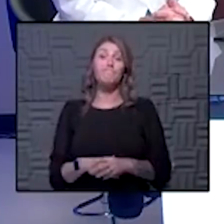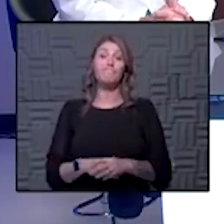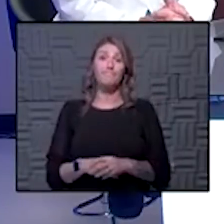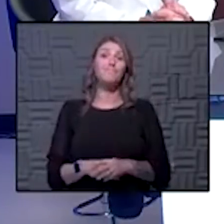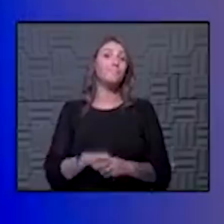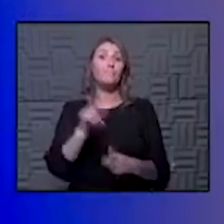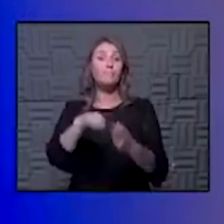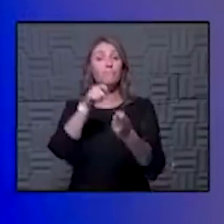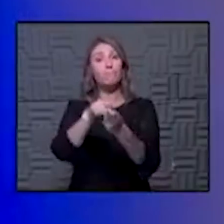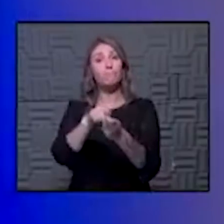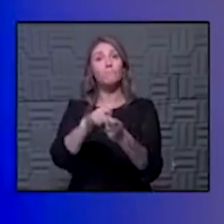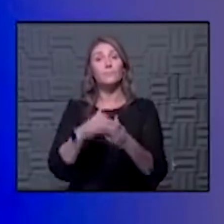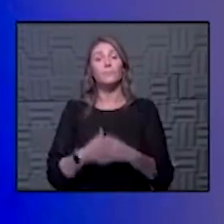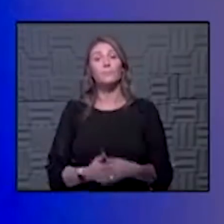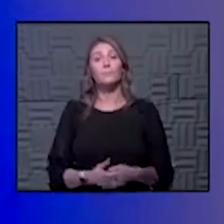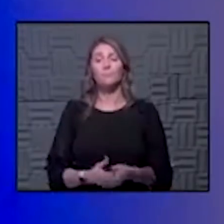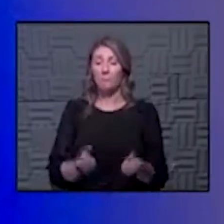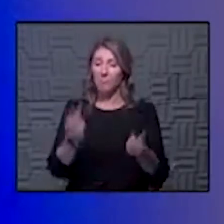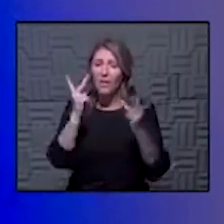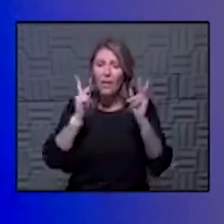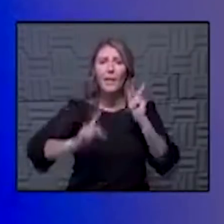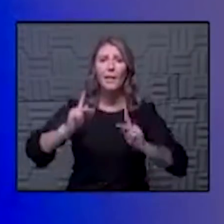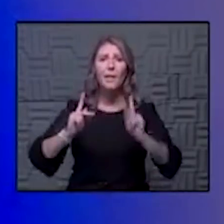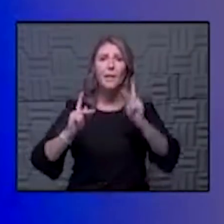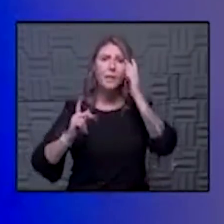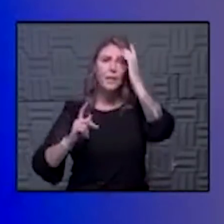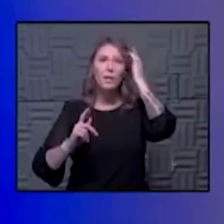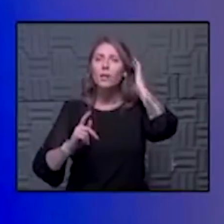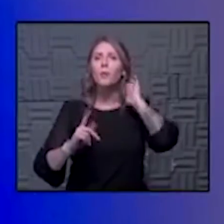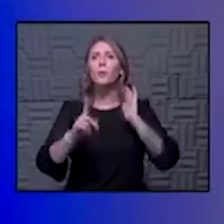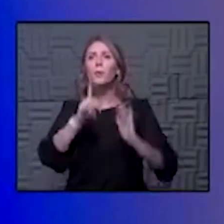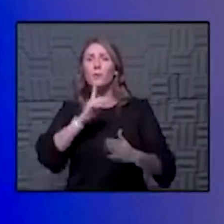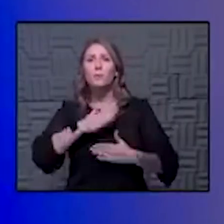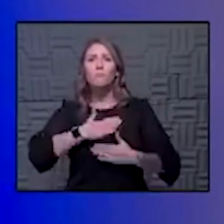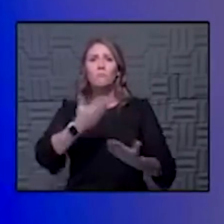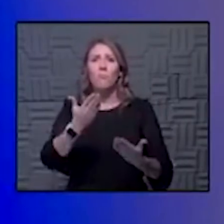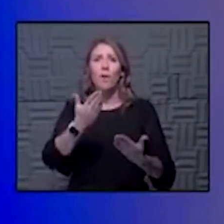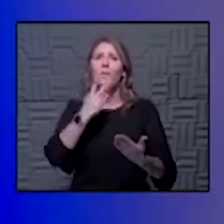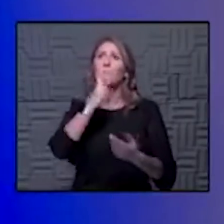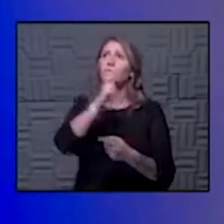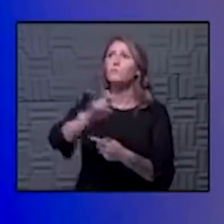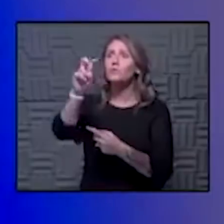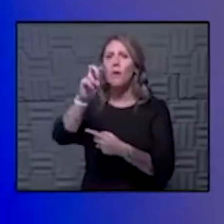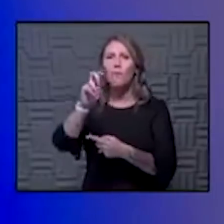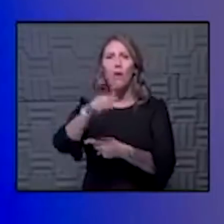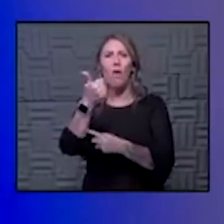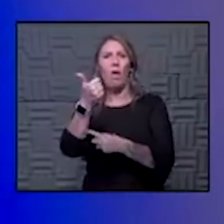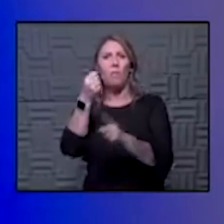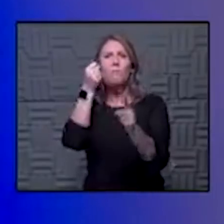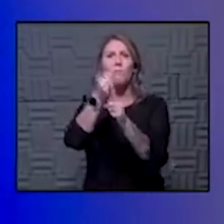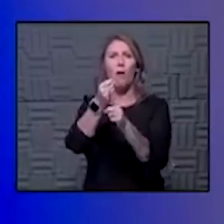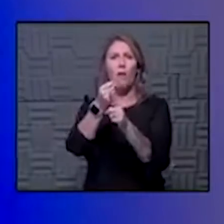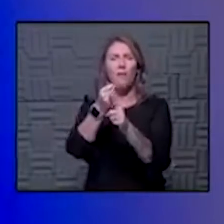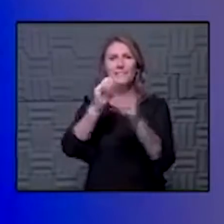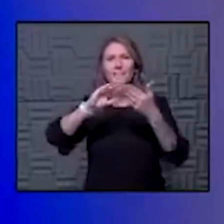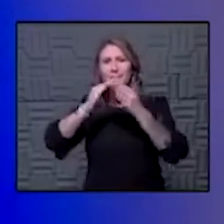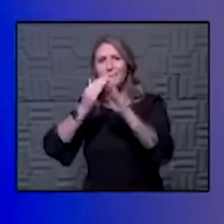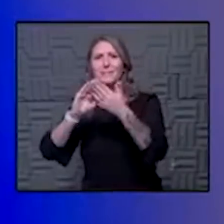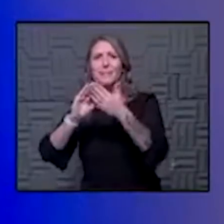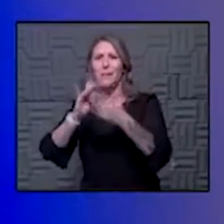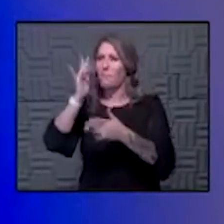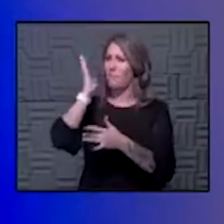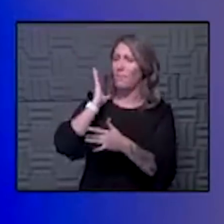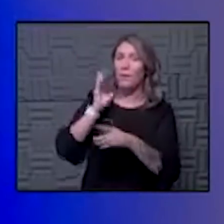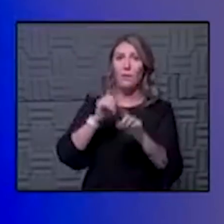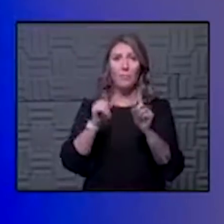We have had a lot of people who were very giving and went to those other hard-hit areas and those hard-hit cities.